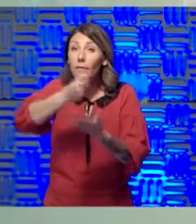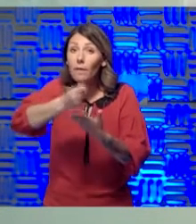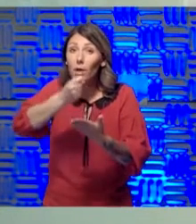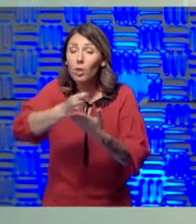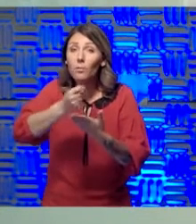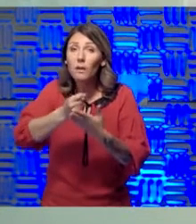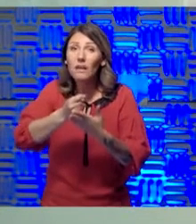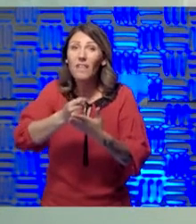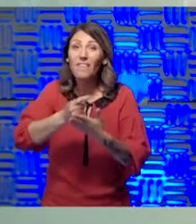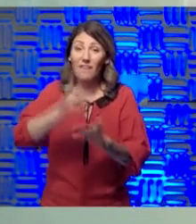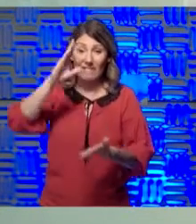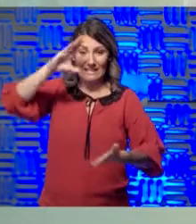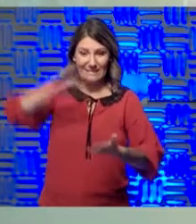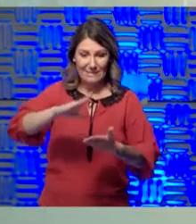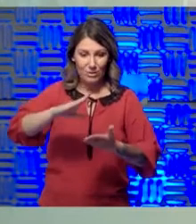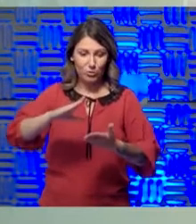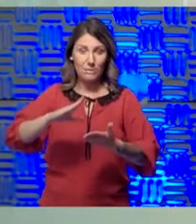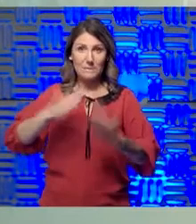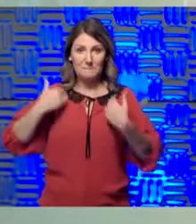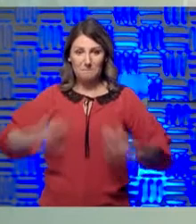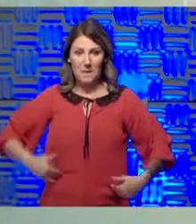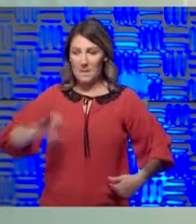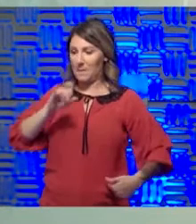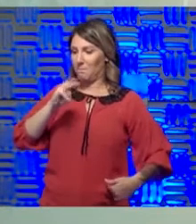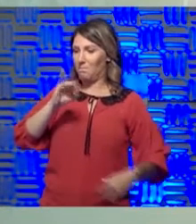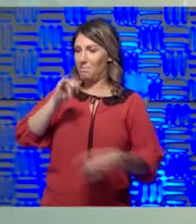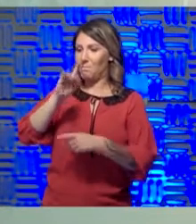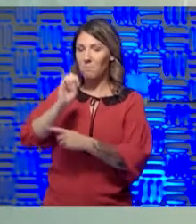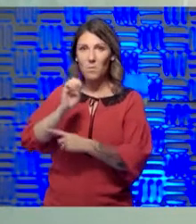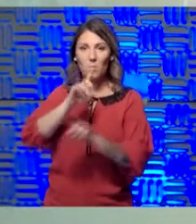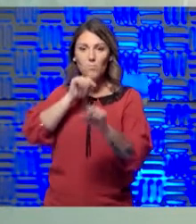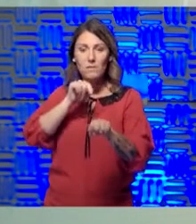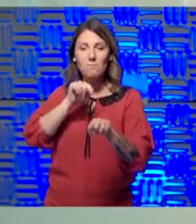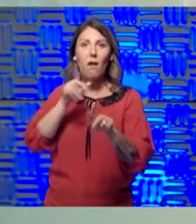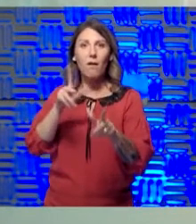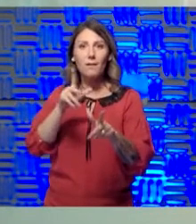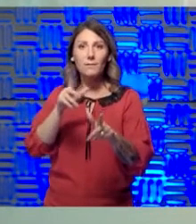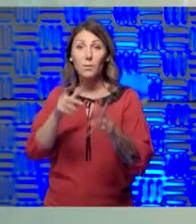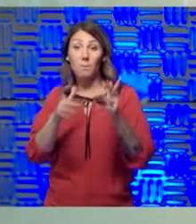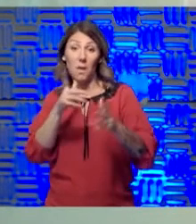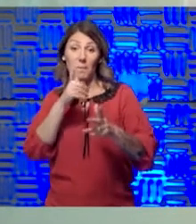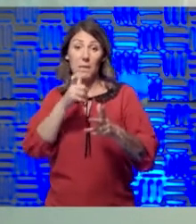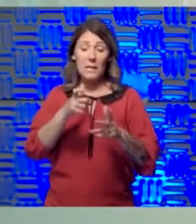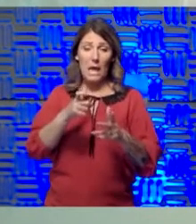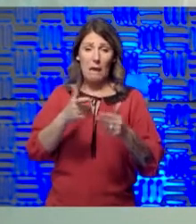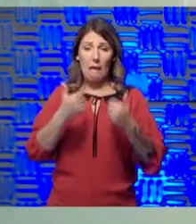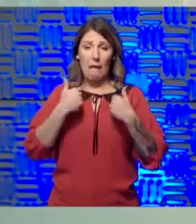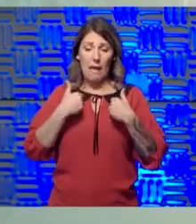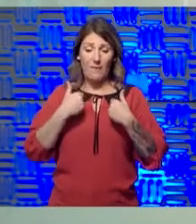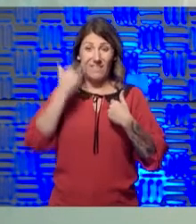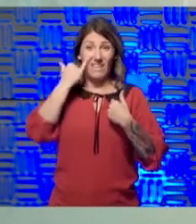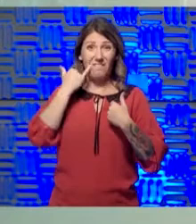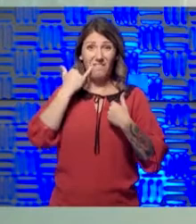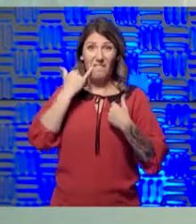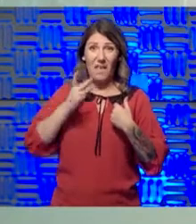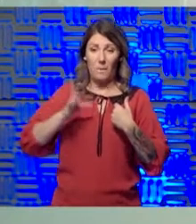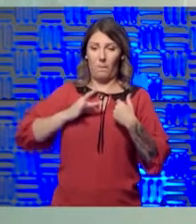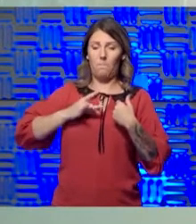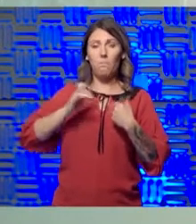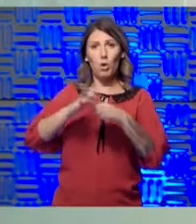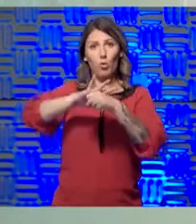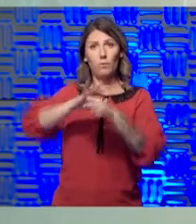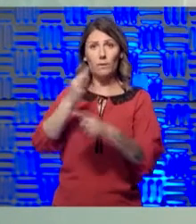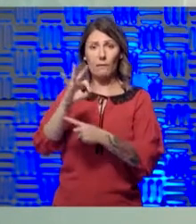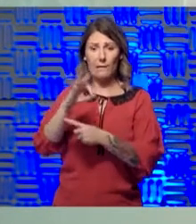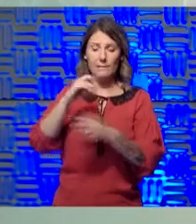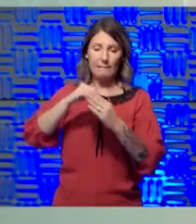immune response, and so maybe aren't manifesting as severe an infection if they do subsequently get that in